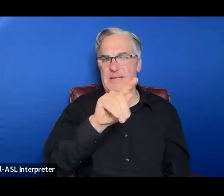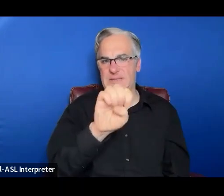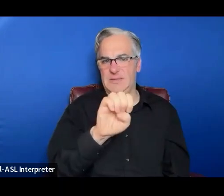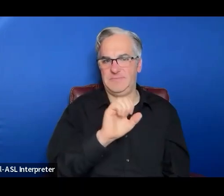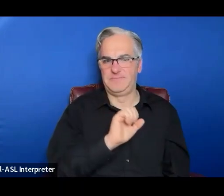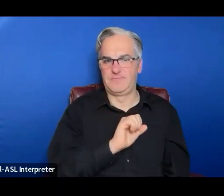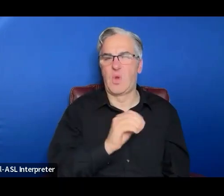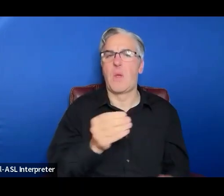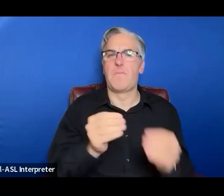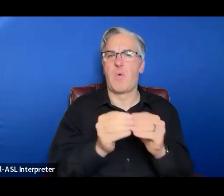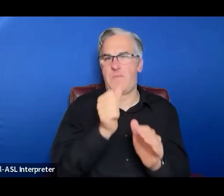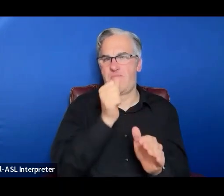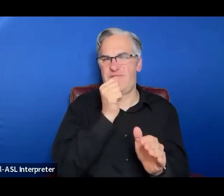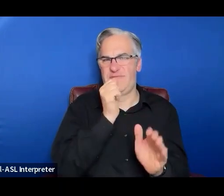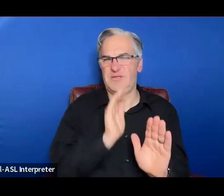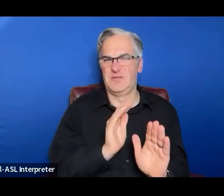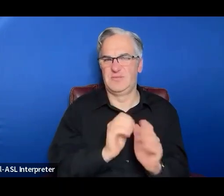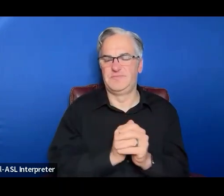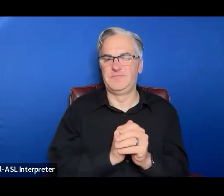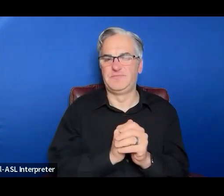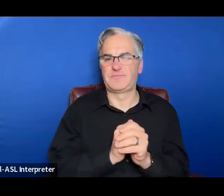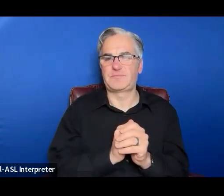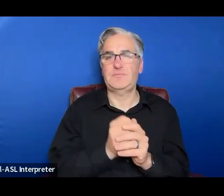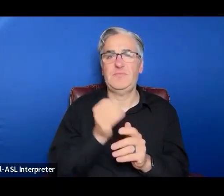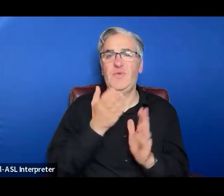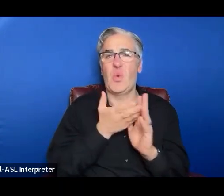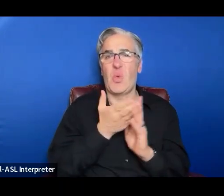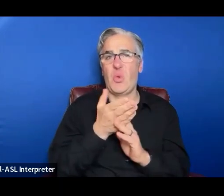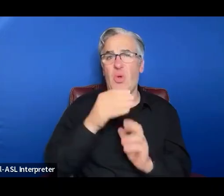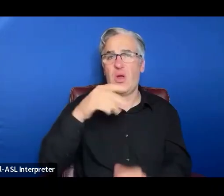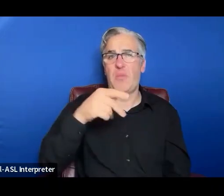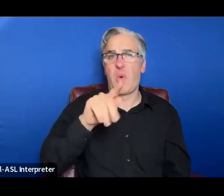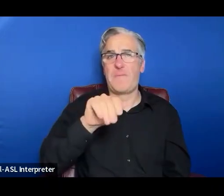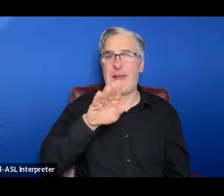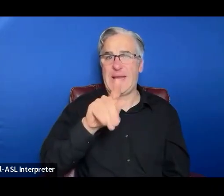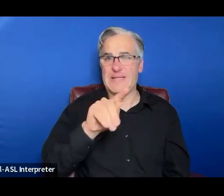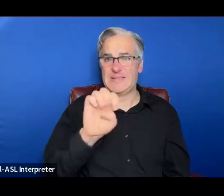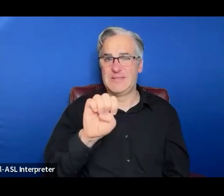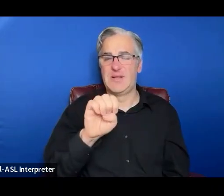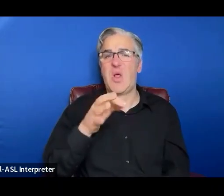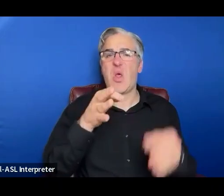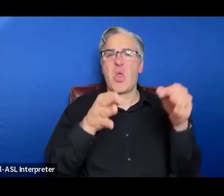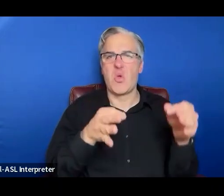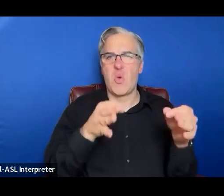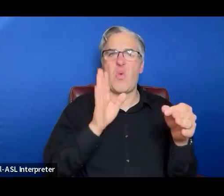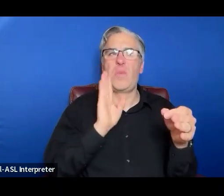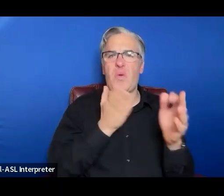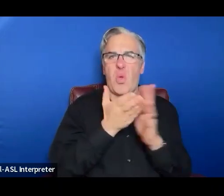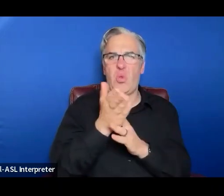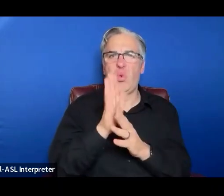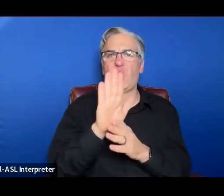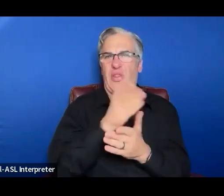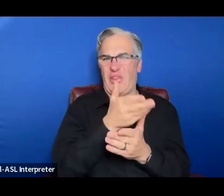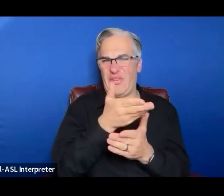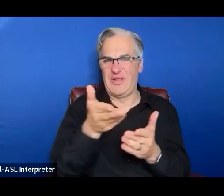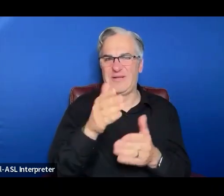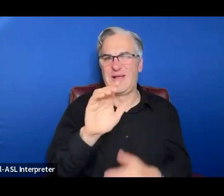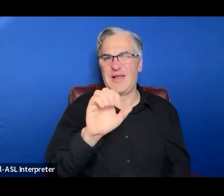And so there's more privacy that way. Whenever you go through probate, the court is going to be ushering your estate